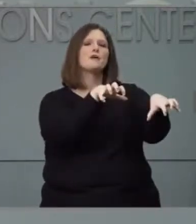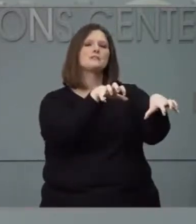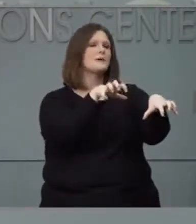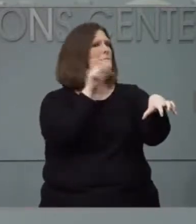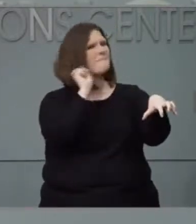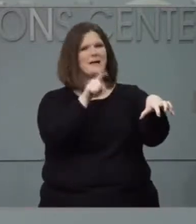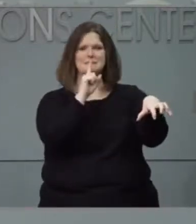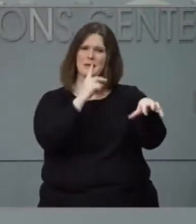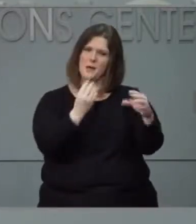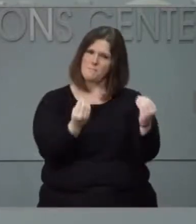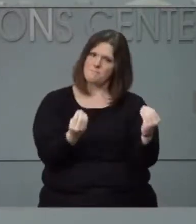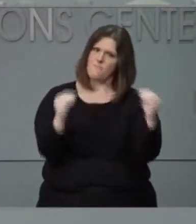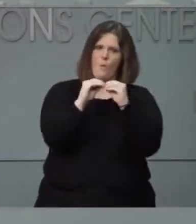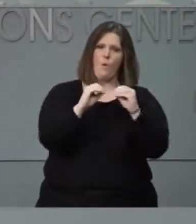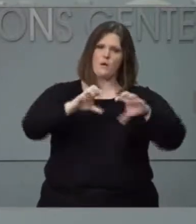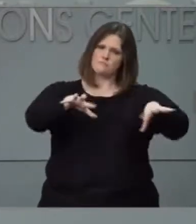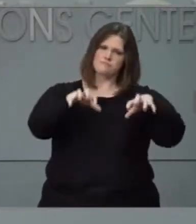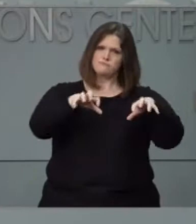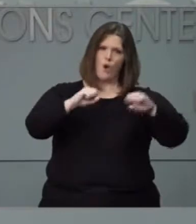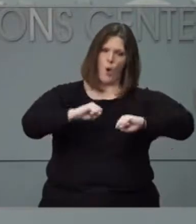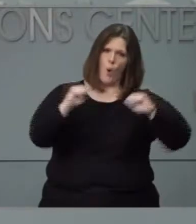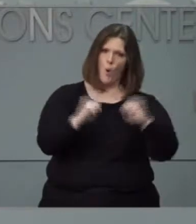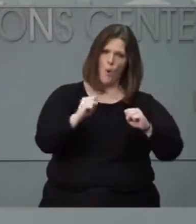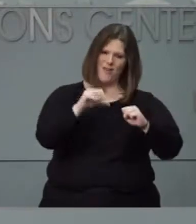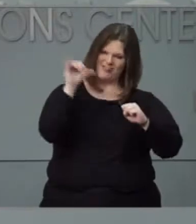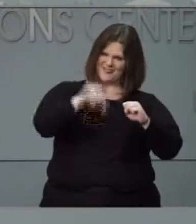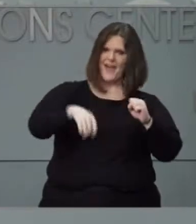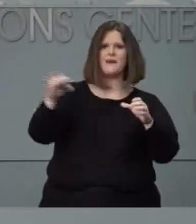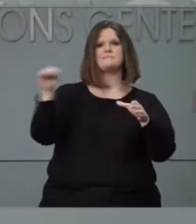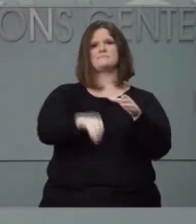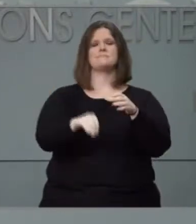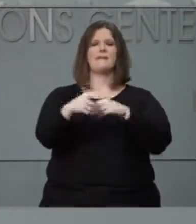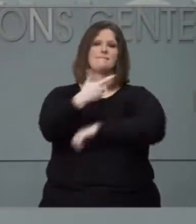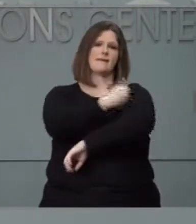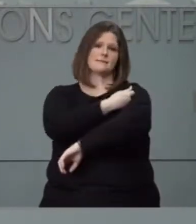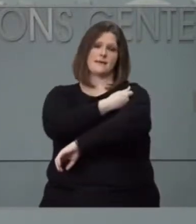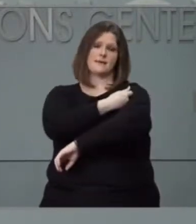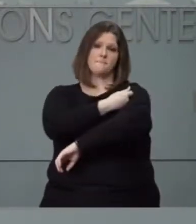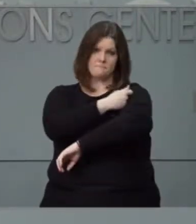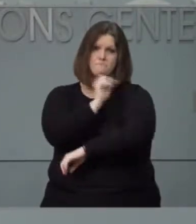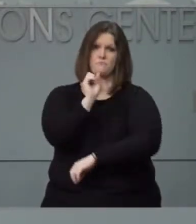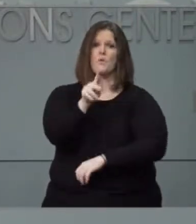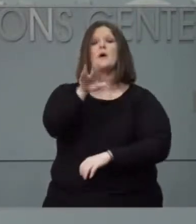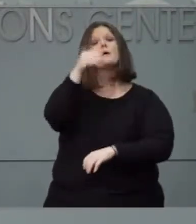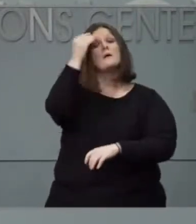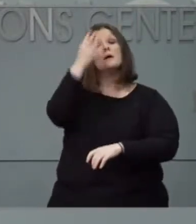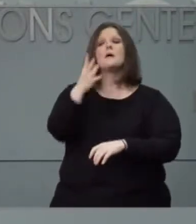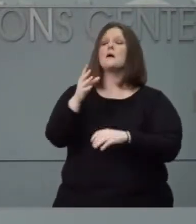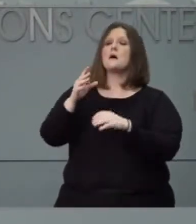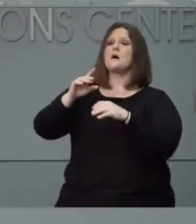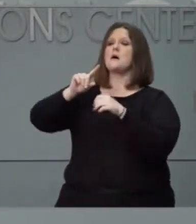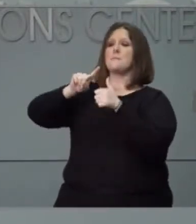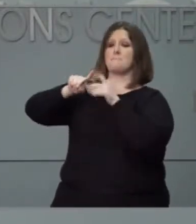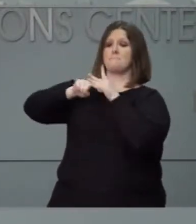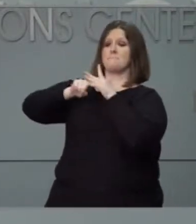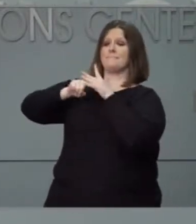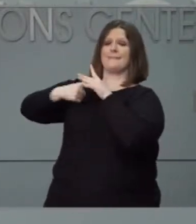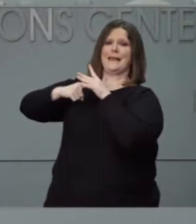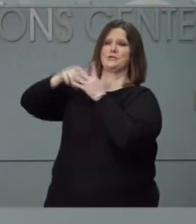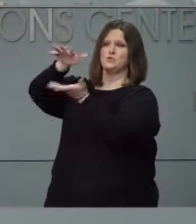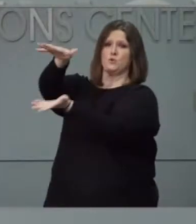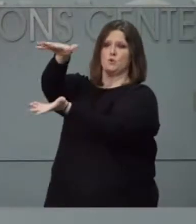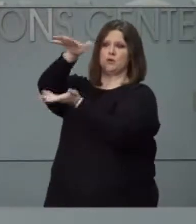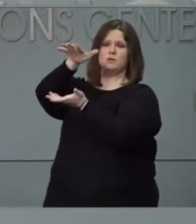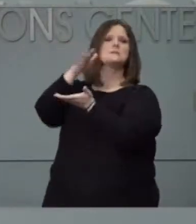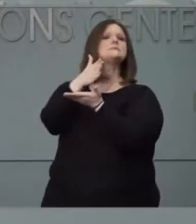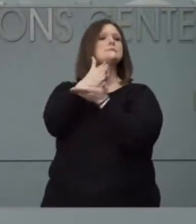colder than that. For the initial doses, we do have particular sites that can store those over